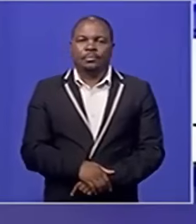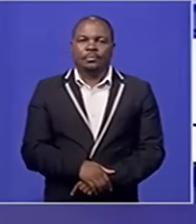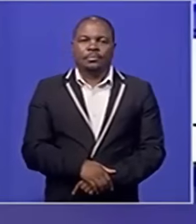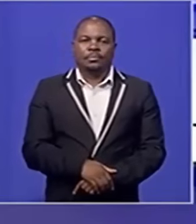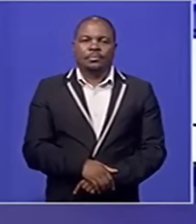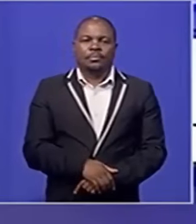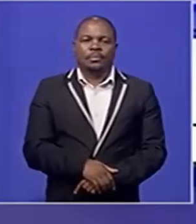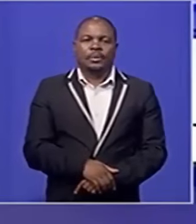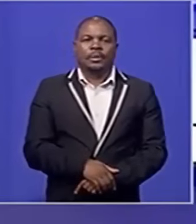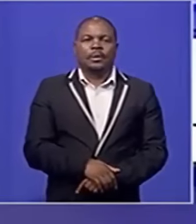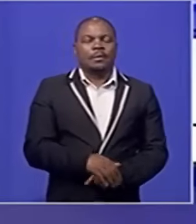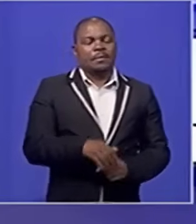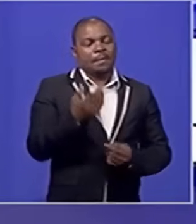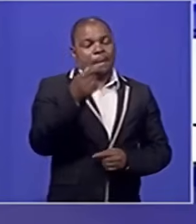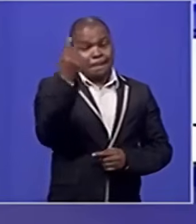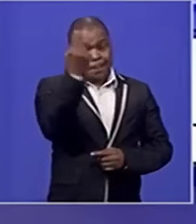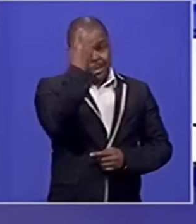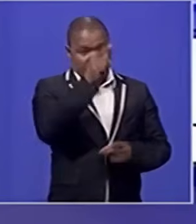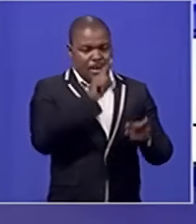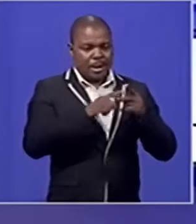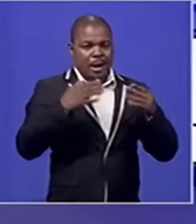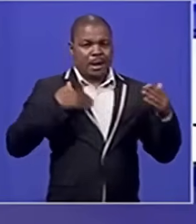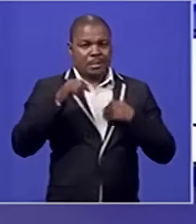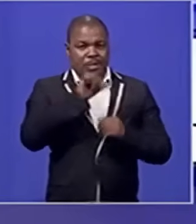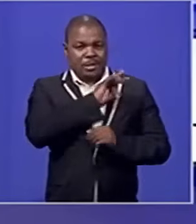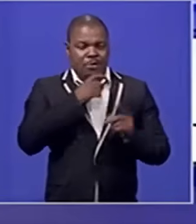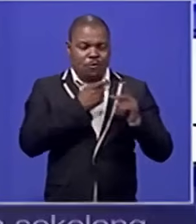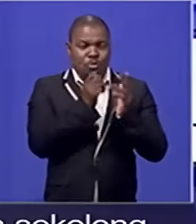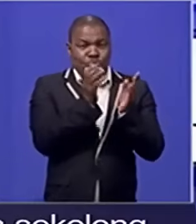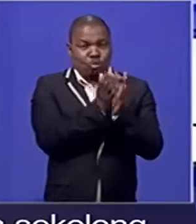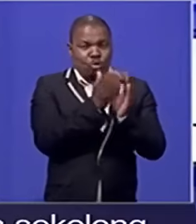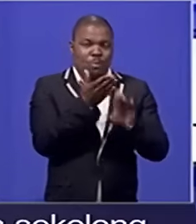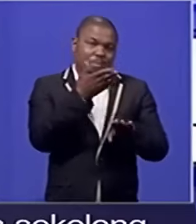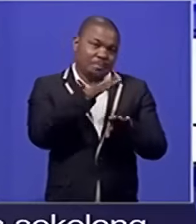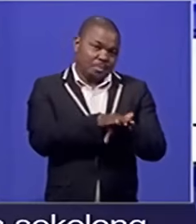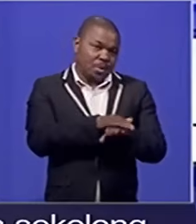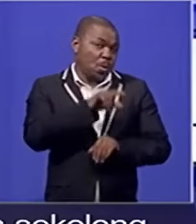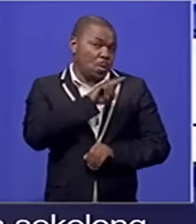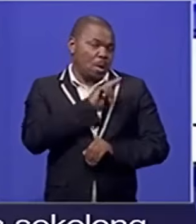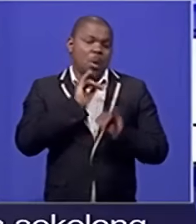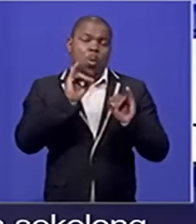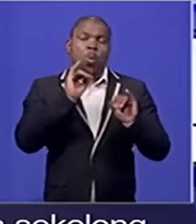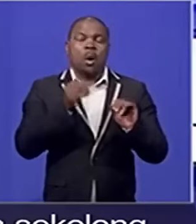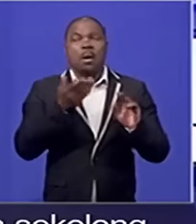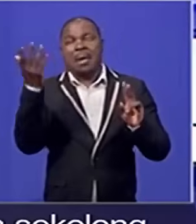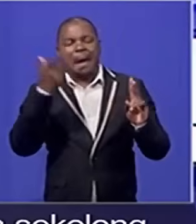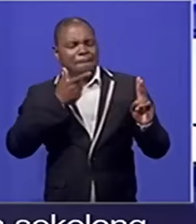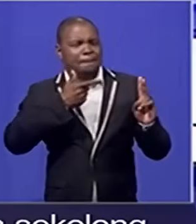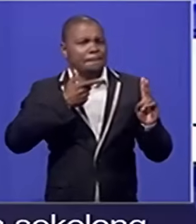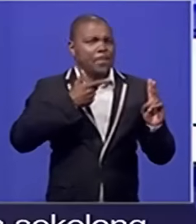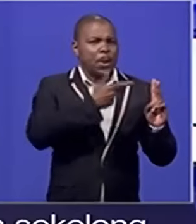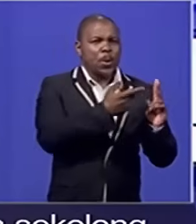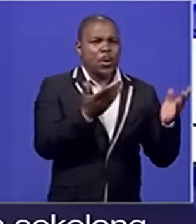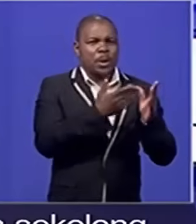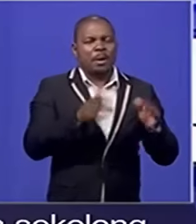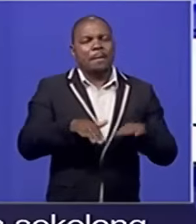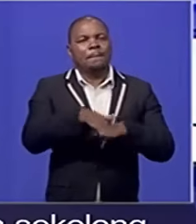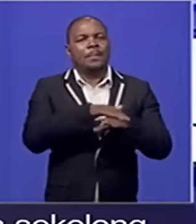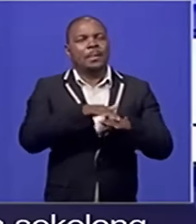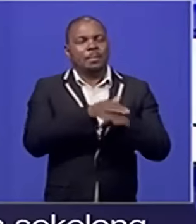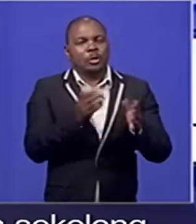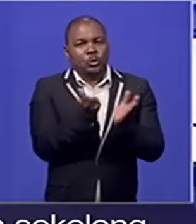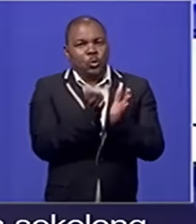Malapa a tlhogo ya sekolo le motlhankedi wa tshepedišo ka sekolong bao ba tlhokafetšego morago ga tiragalo ye šoro ya go thuntšhana sekolong sa tlase